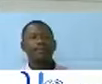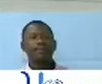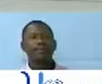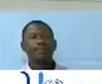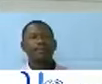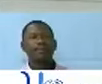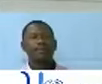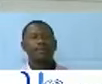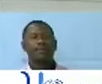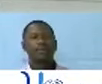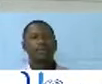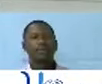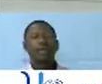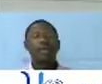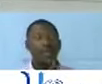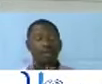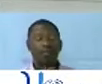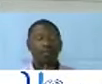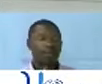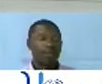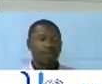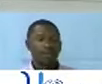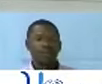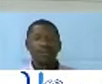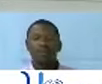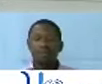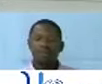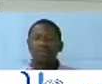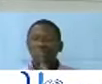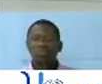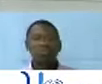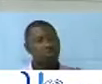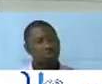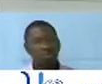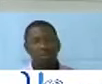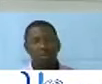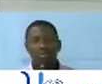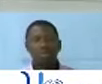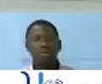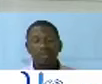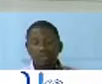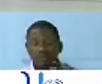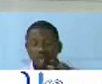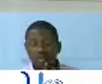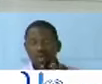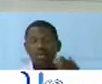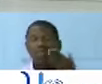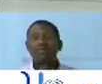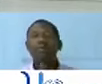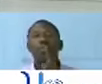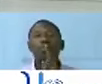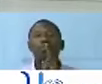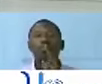simply told her that she hasn't done anything, but this is coming from the president.